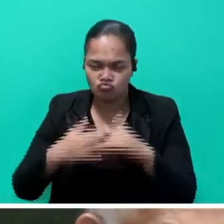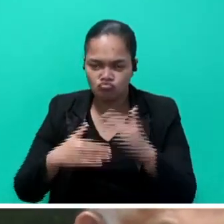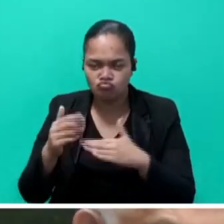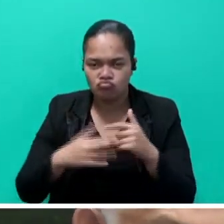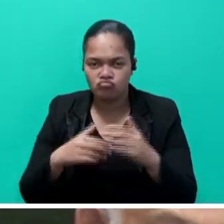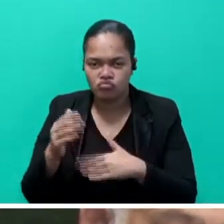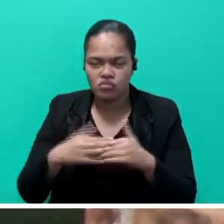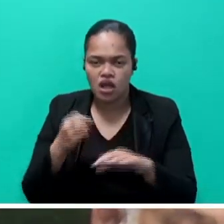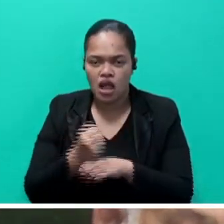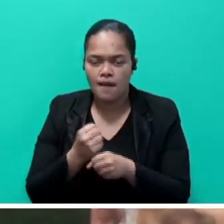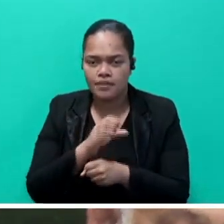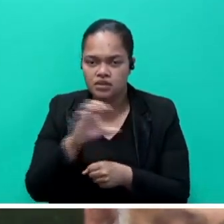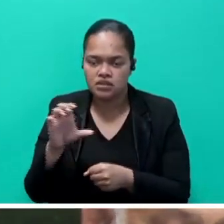authorities.